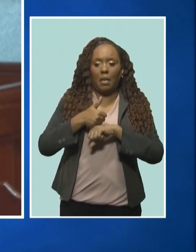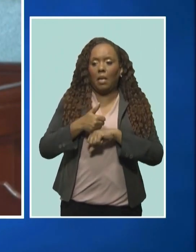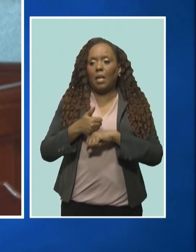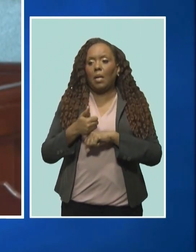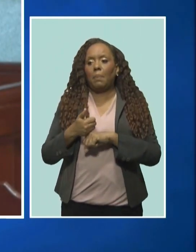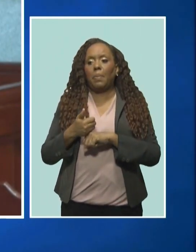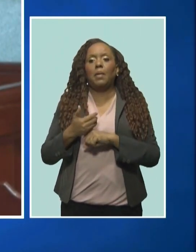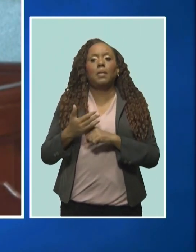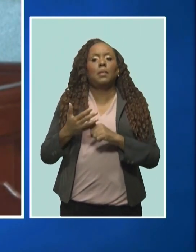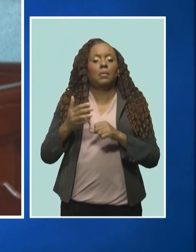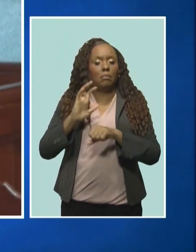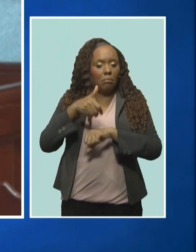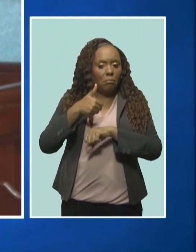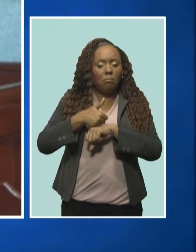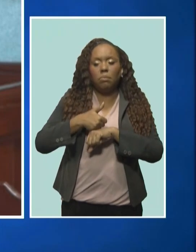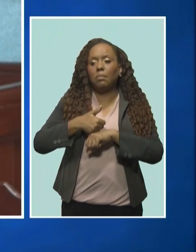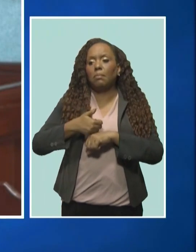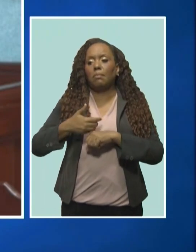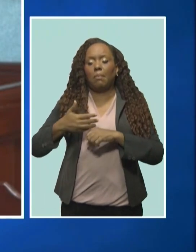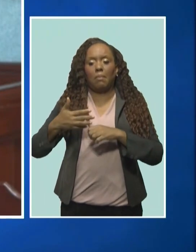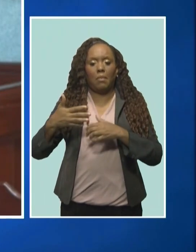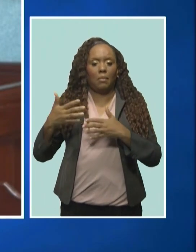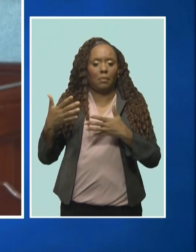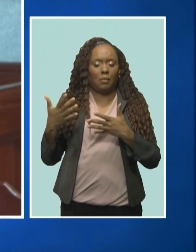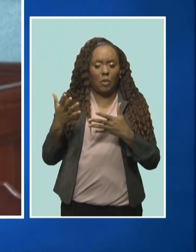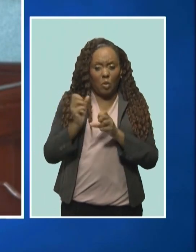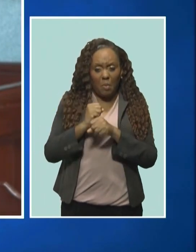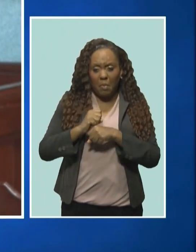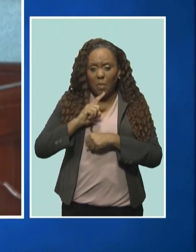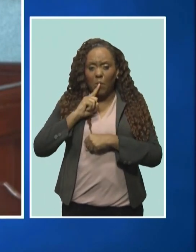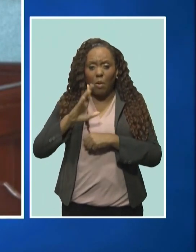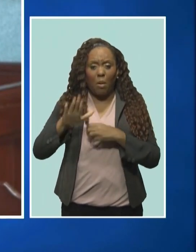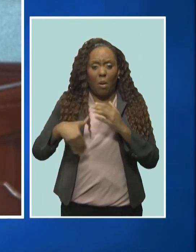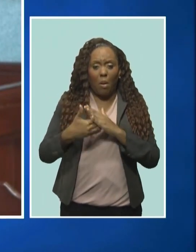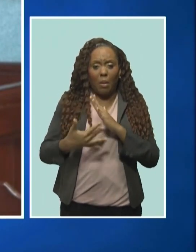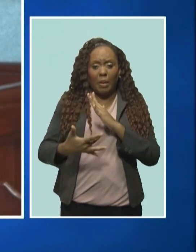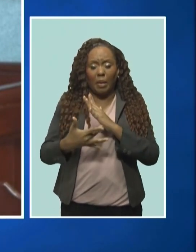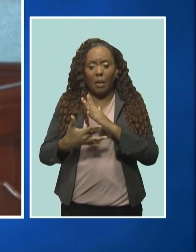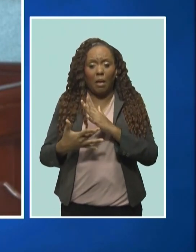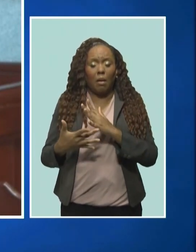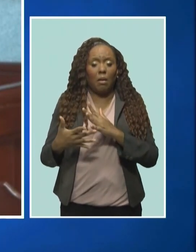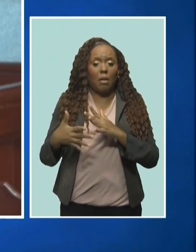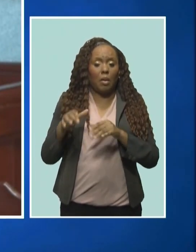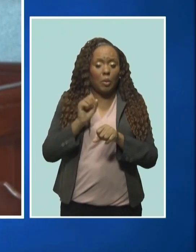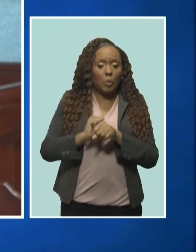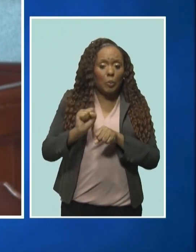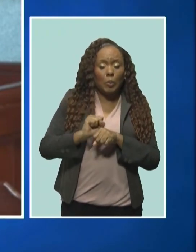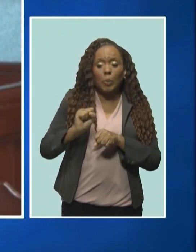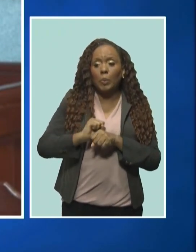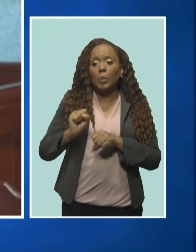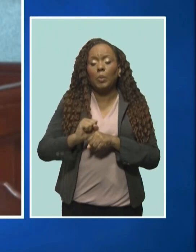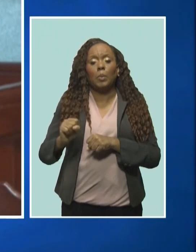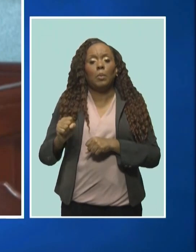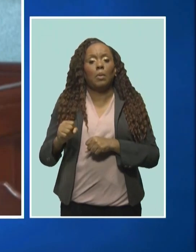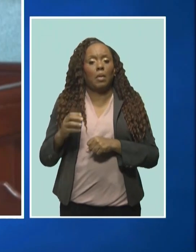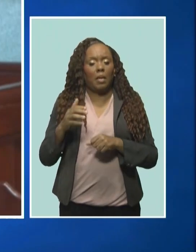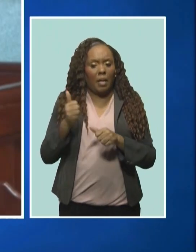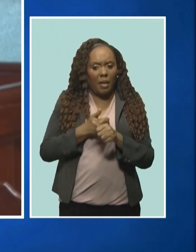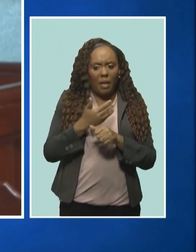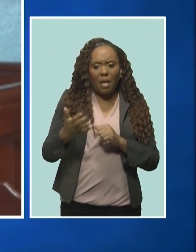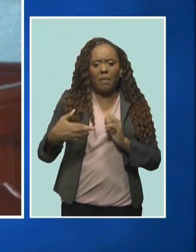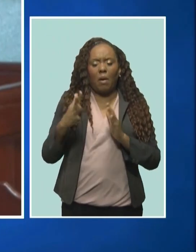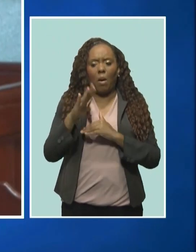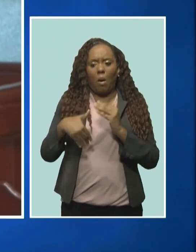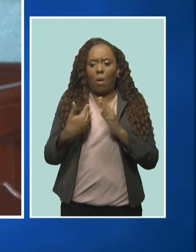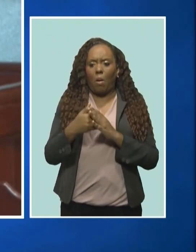at Annex 6, in which a combination of technical, operational, and market-based measures are imposed